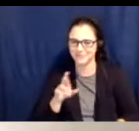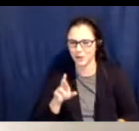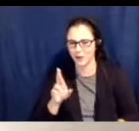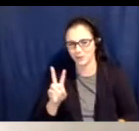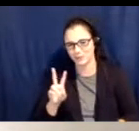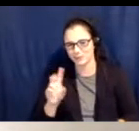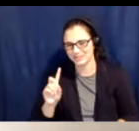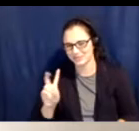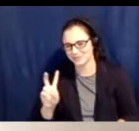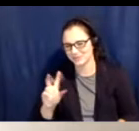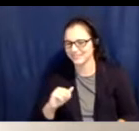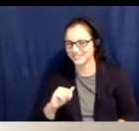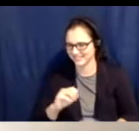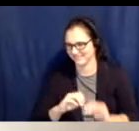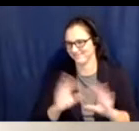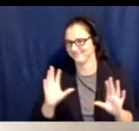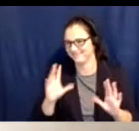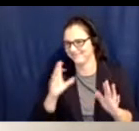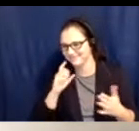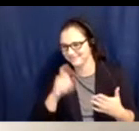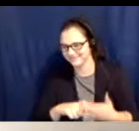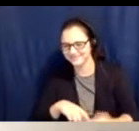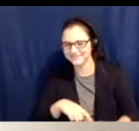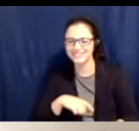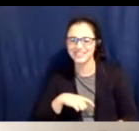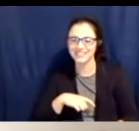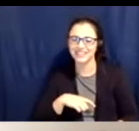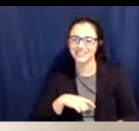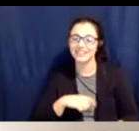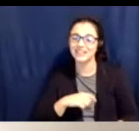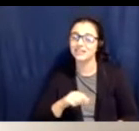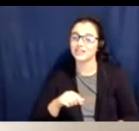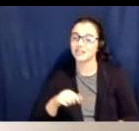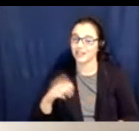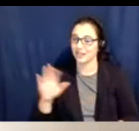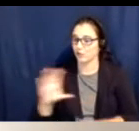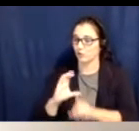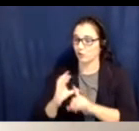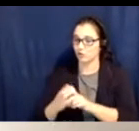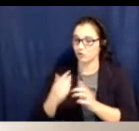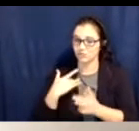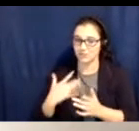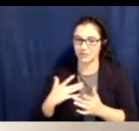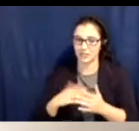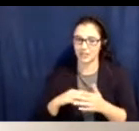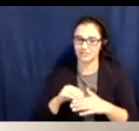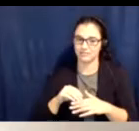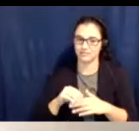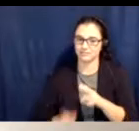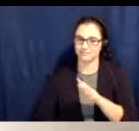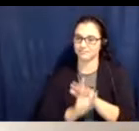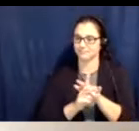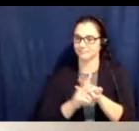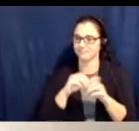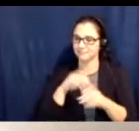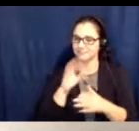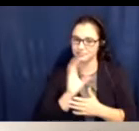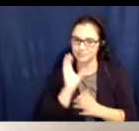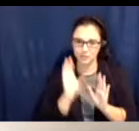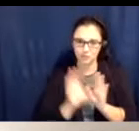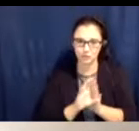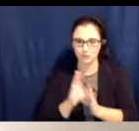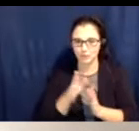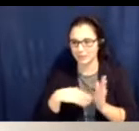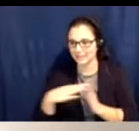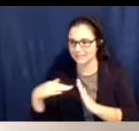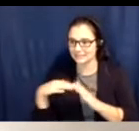Recognize that one. Um, their culture comes through in the the pictures and the paintings. And this is another